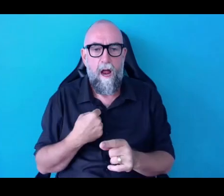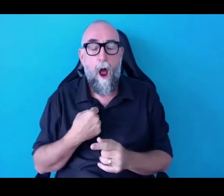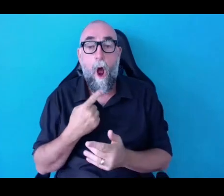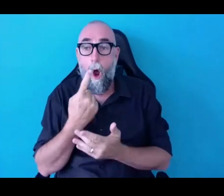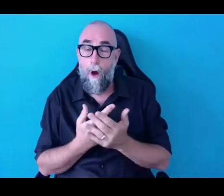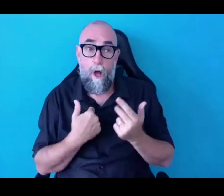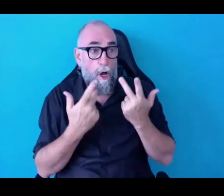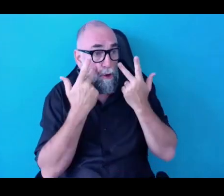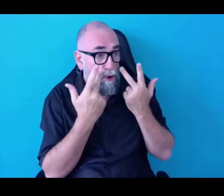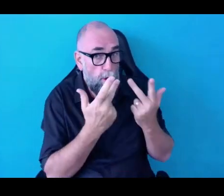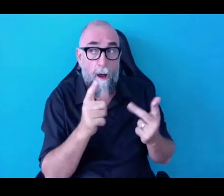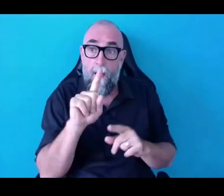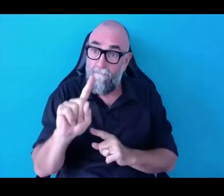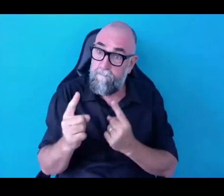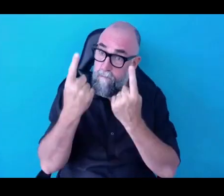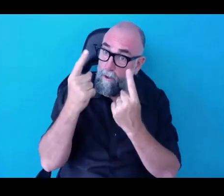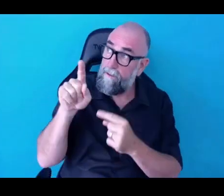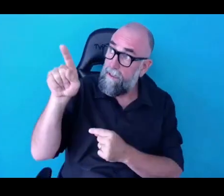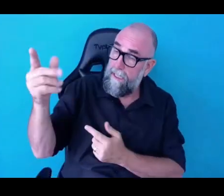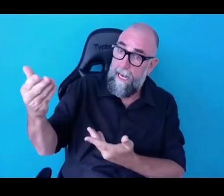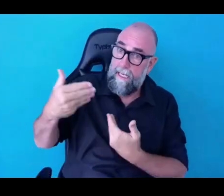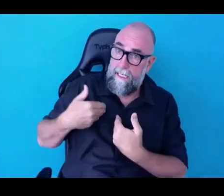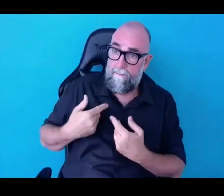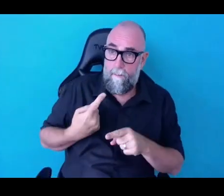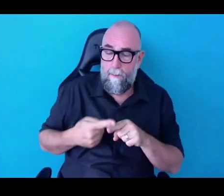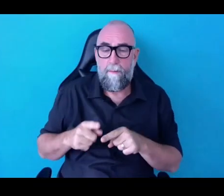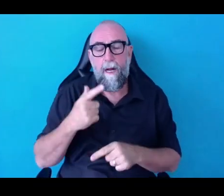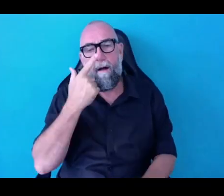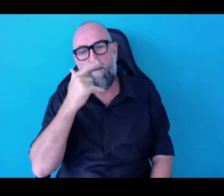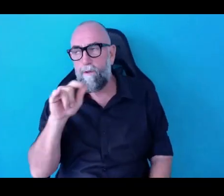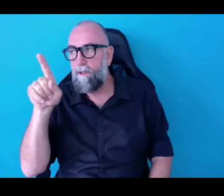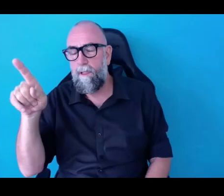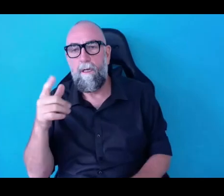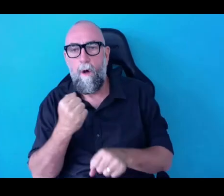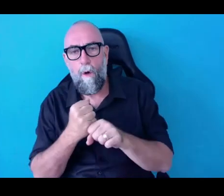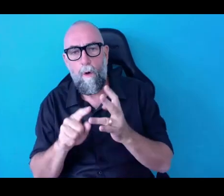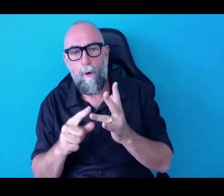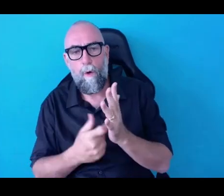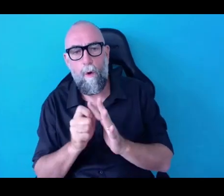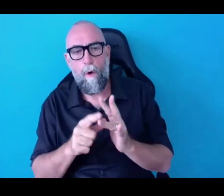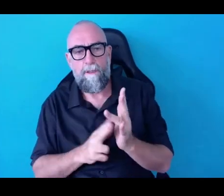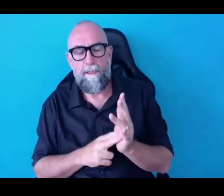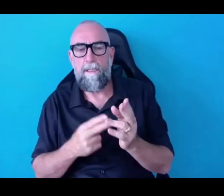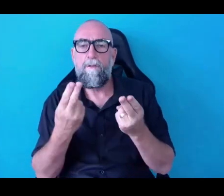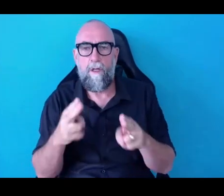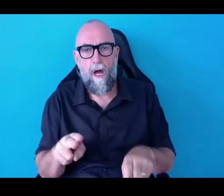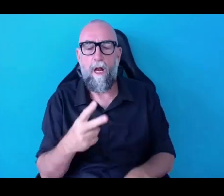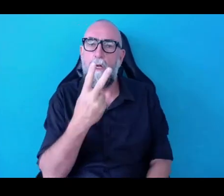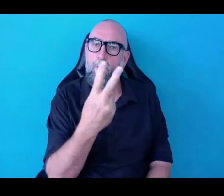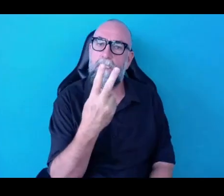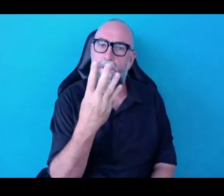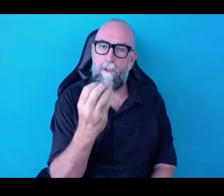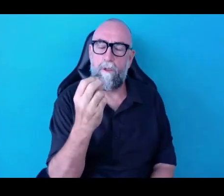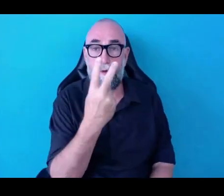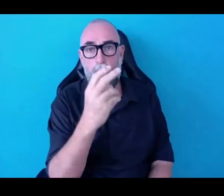consent. Gordon sadly passed away in 2014. His work continues to be an inspiration to me and so many, and I'm so wonderful